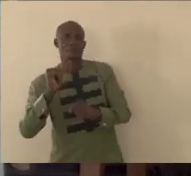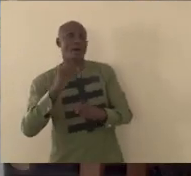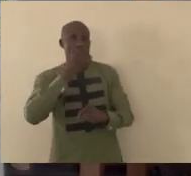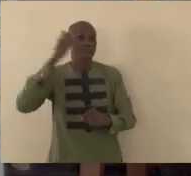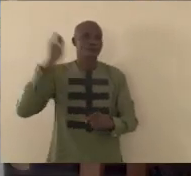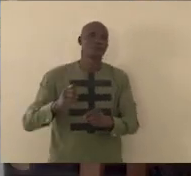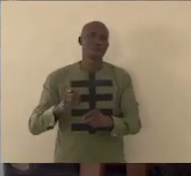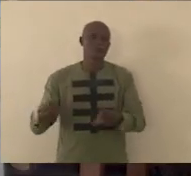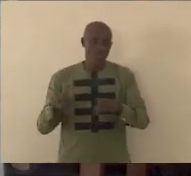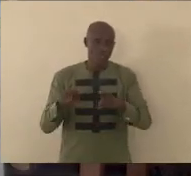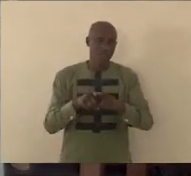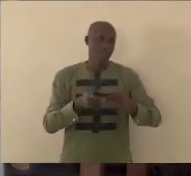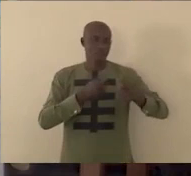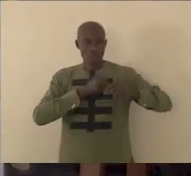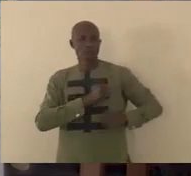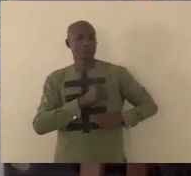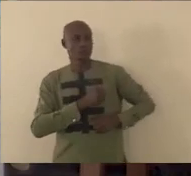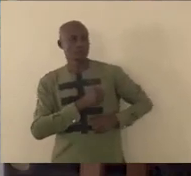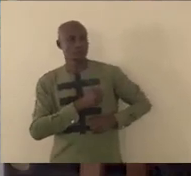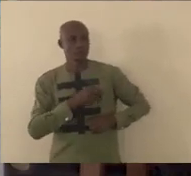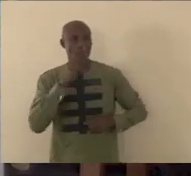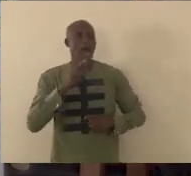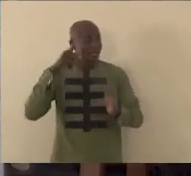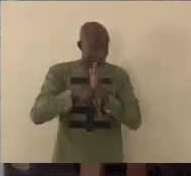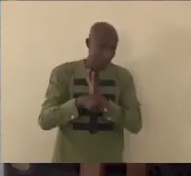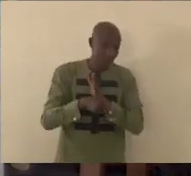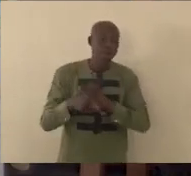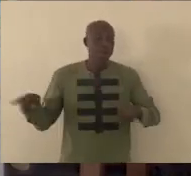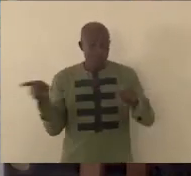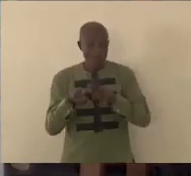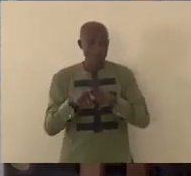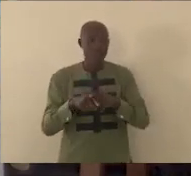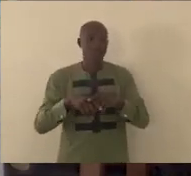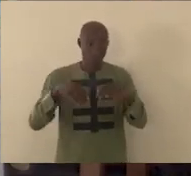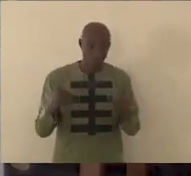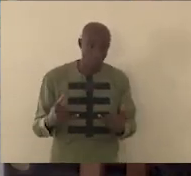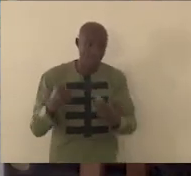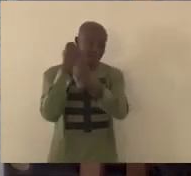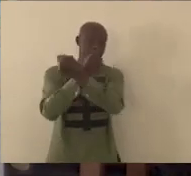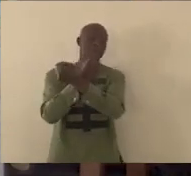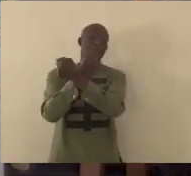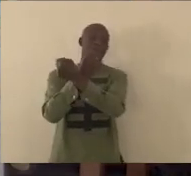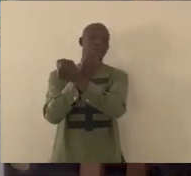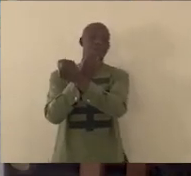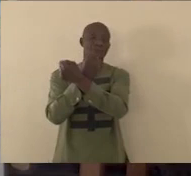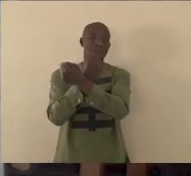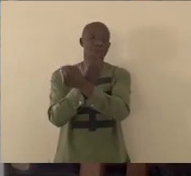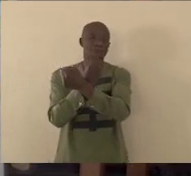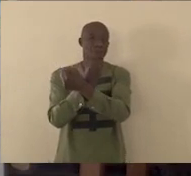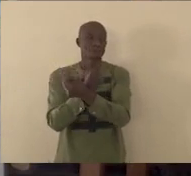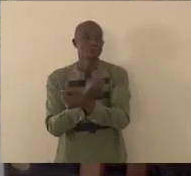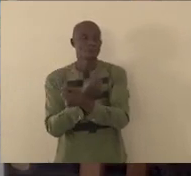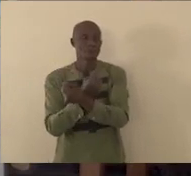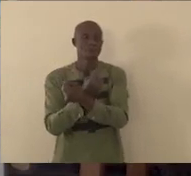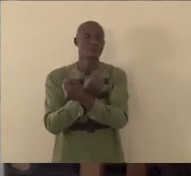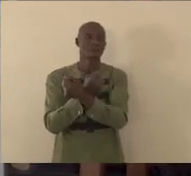bandits, as security agents are being decimated in their numbers, and as the modern day slavery, and as there